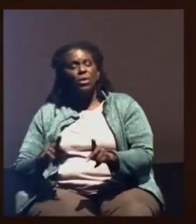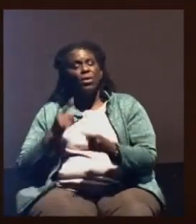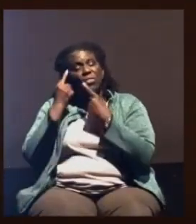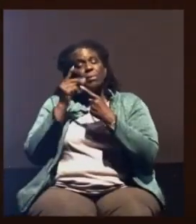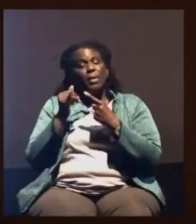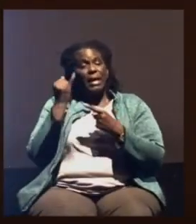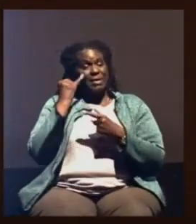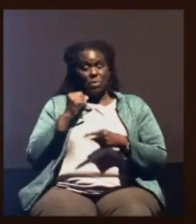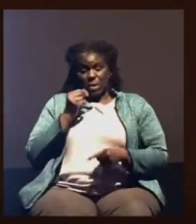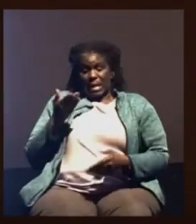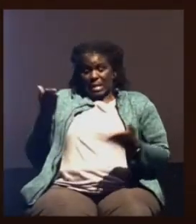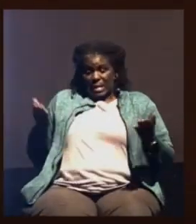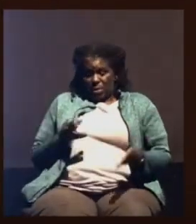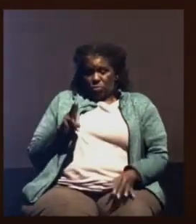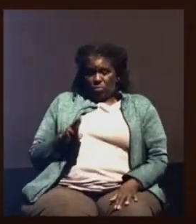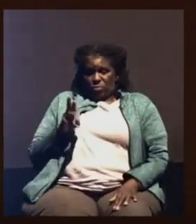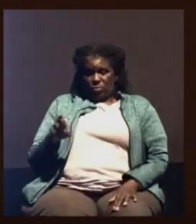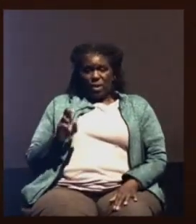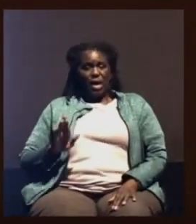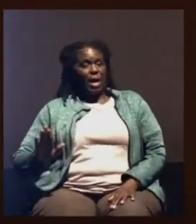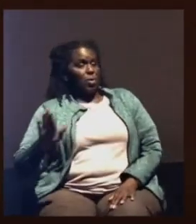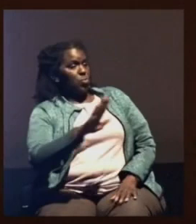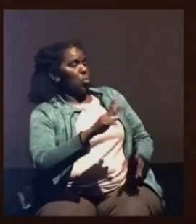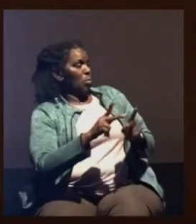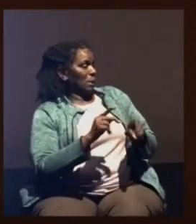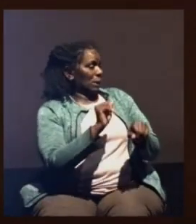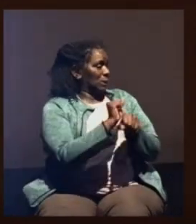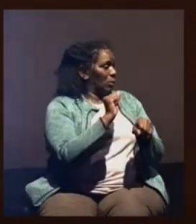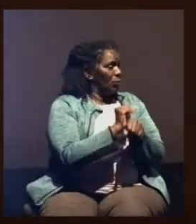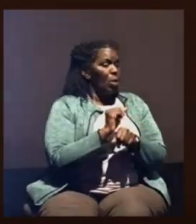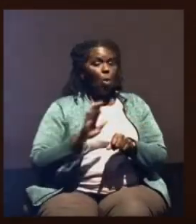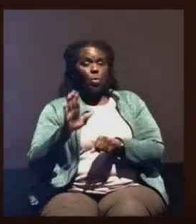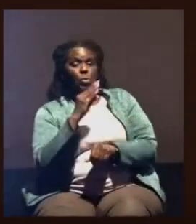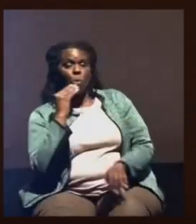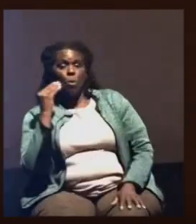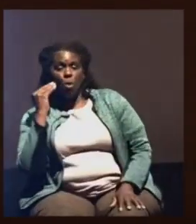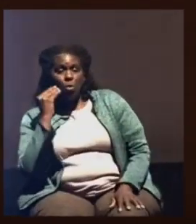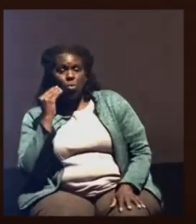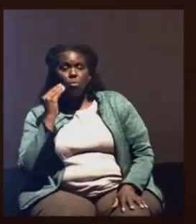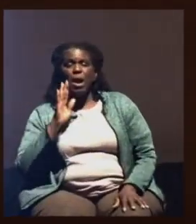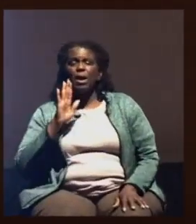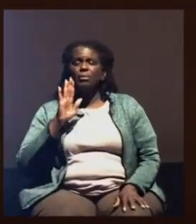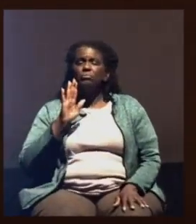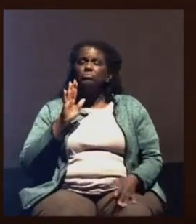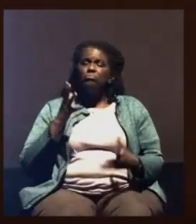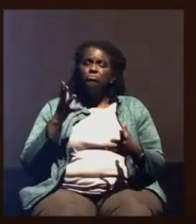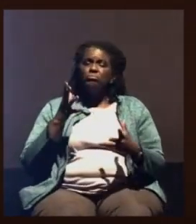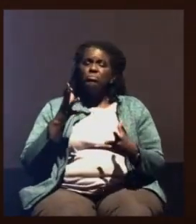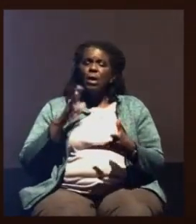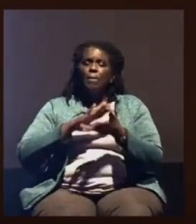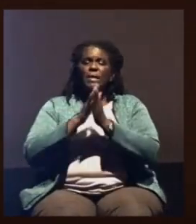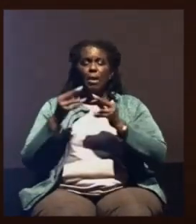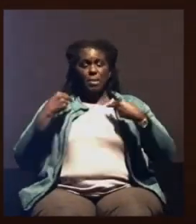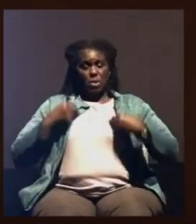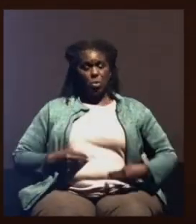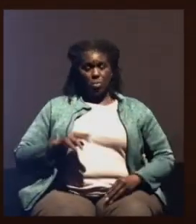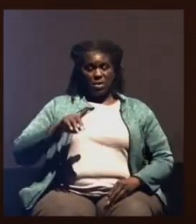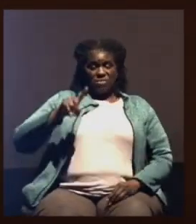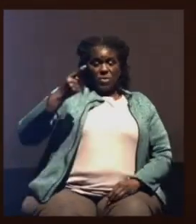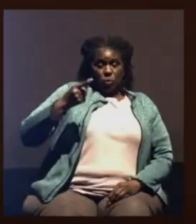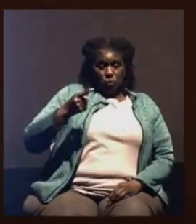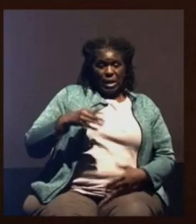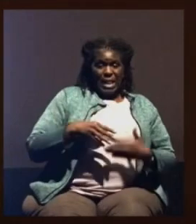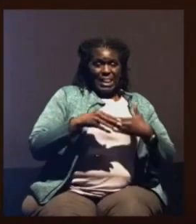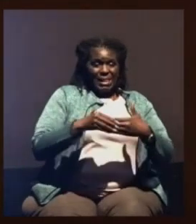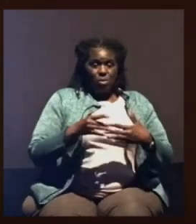at the University of Redlands, even at your own place of employment or in your home and beyond, be a human first. Lead with empathy, which